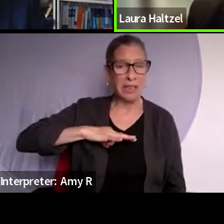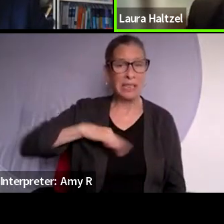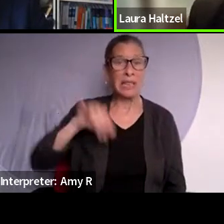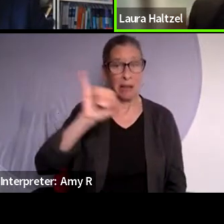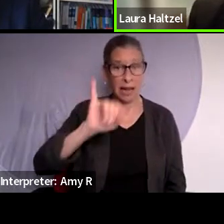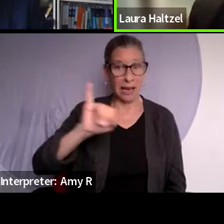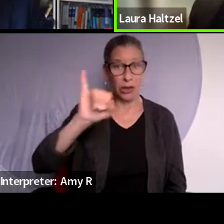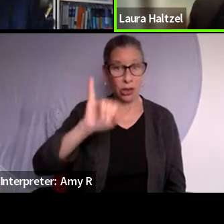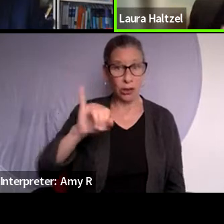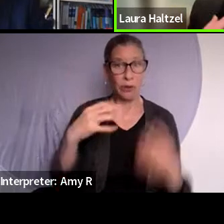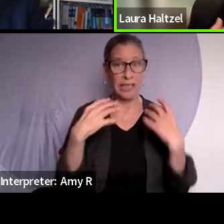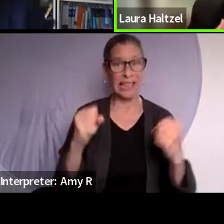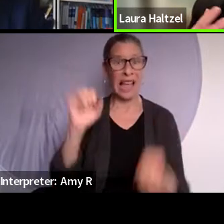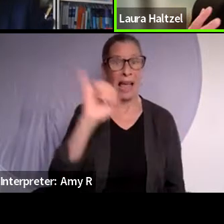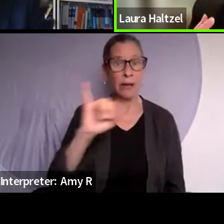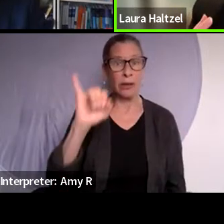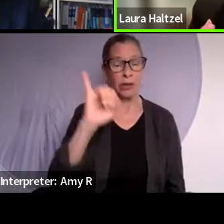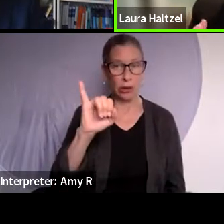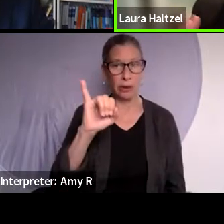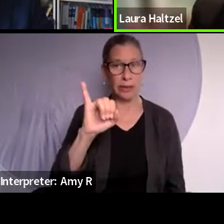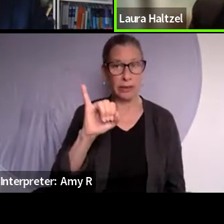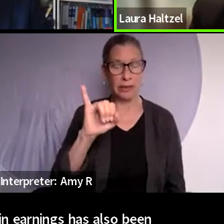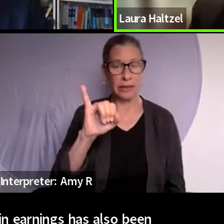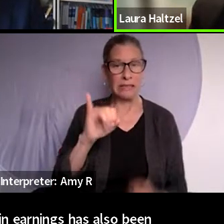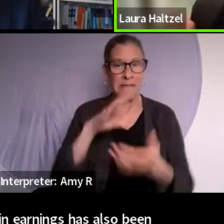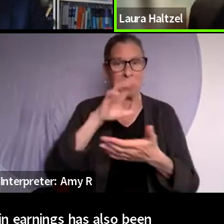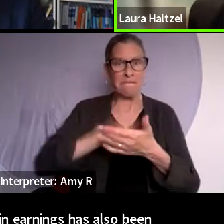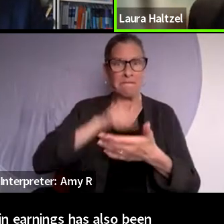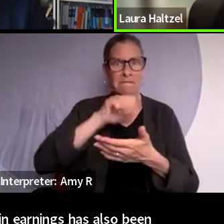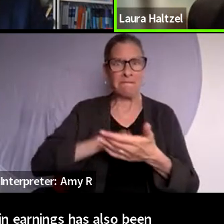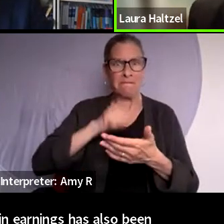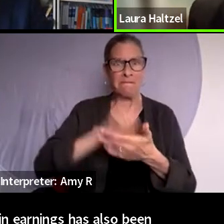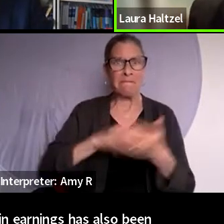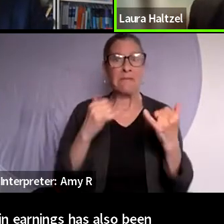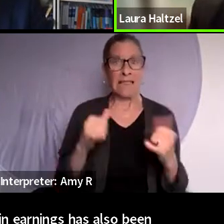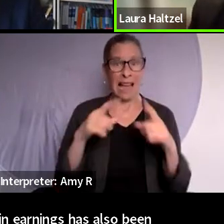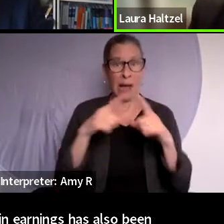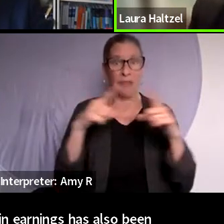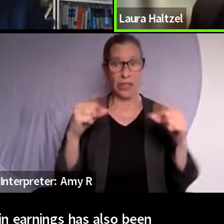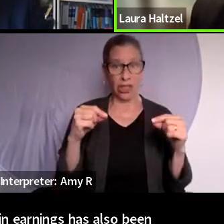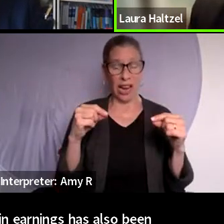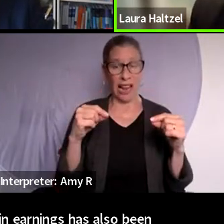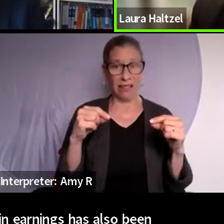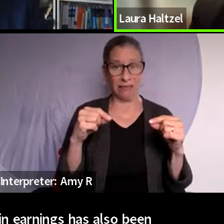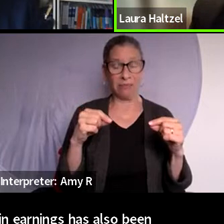insurance are taking a greater portion, as we all know, of everybody's paycheck.